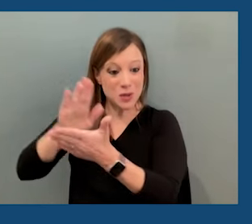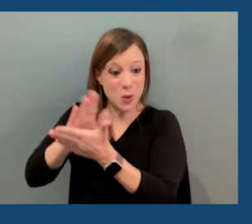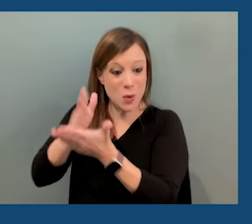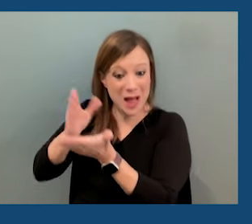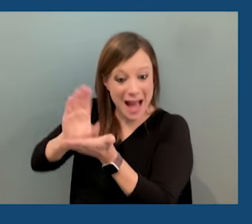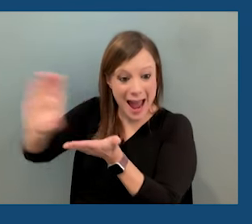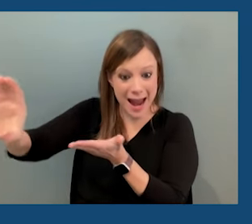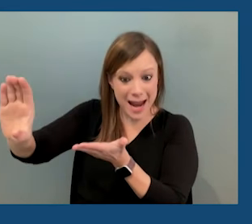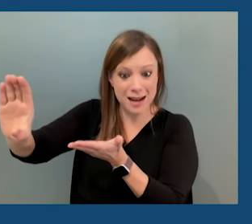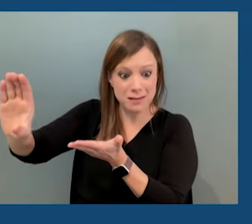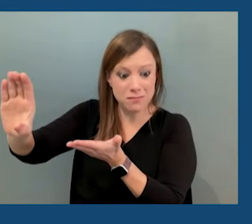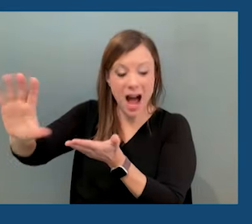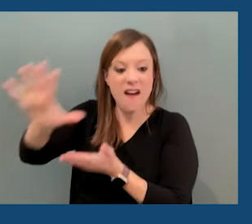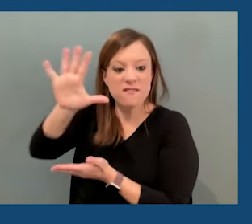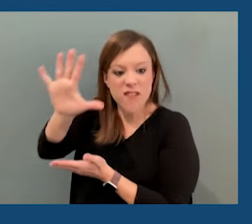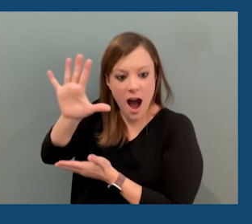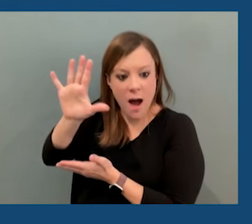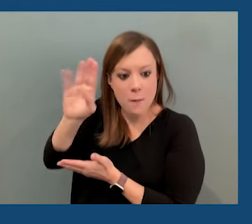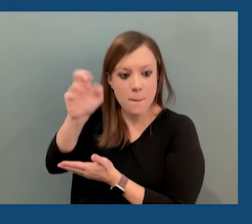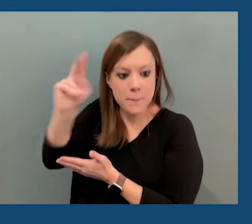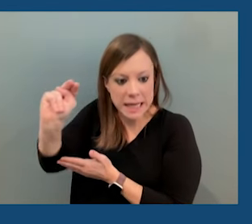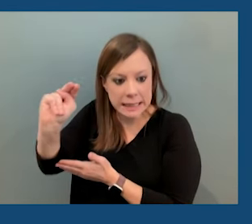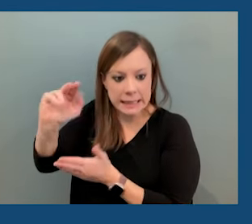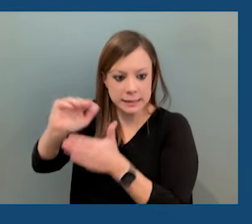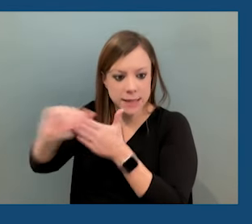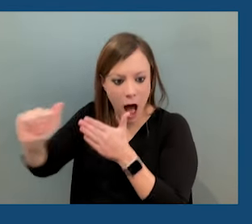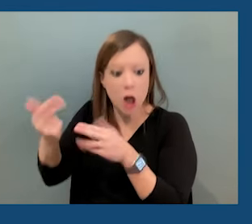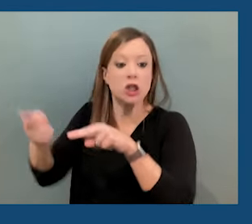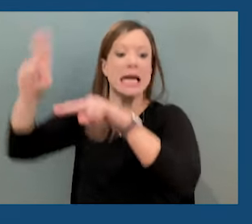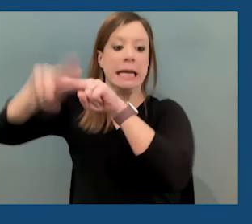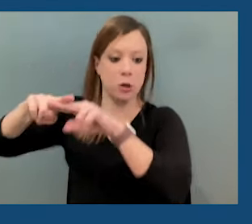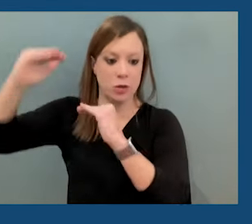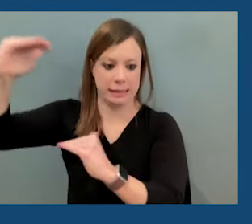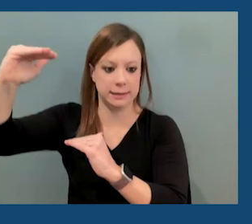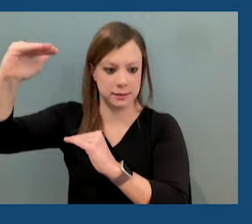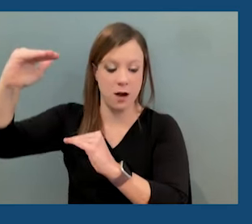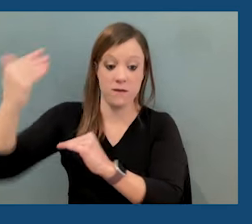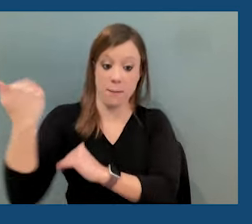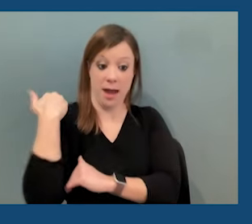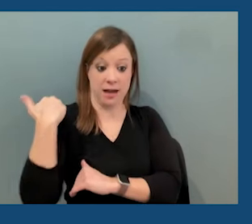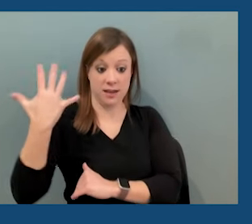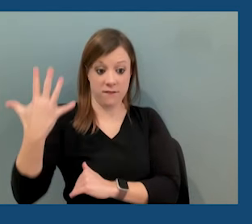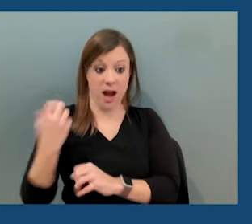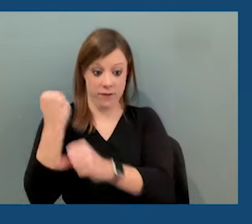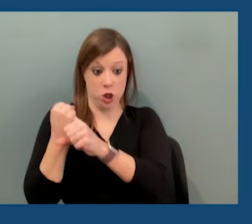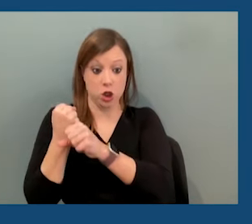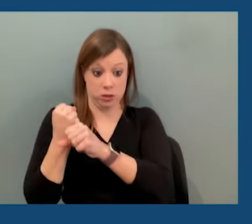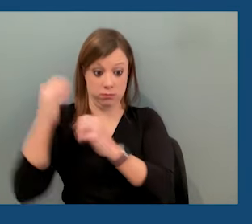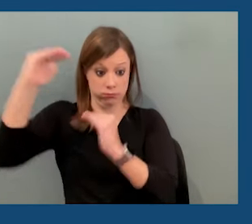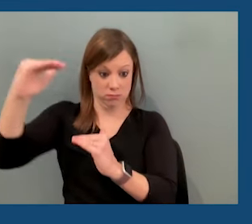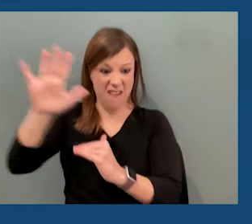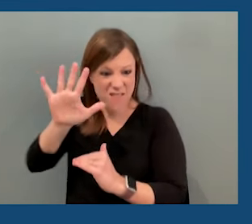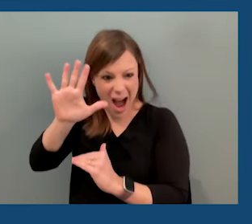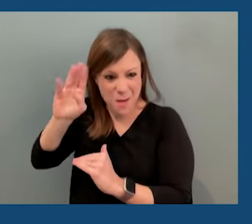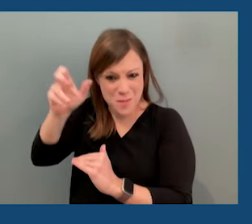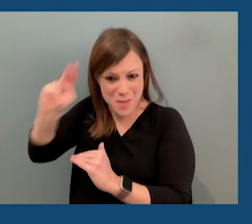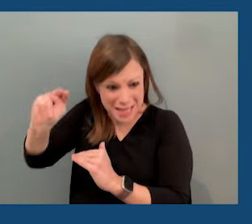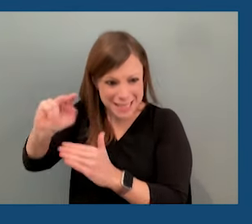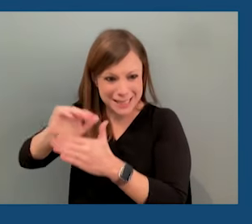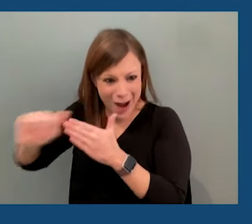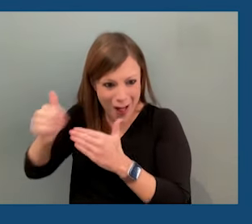imaginable. $5 billion, not total, but increase over the last 5 years, and fully funding foundation aid for the first time in